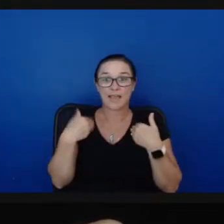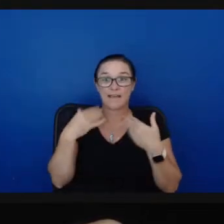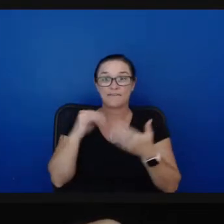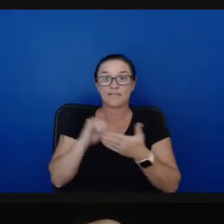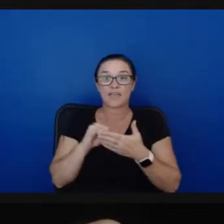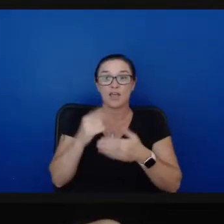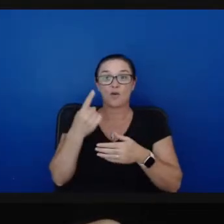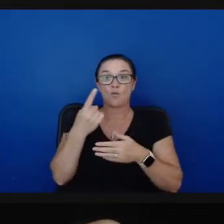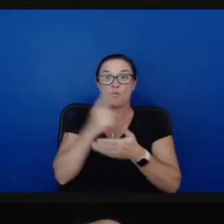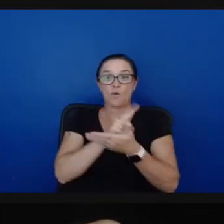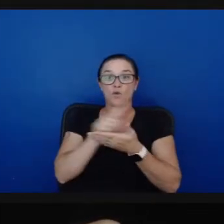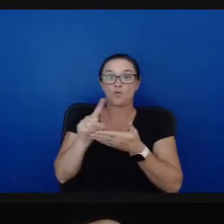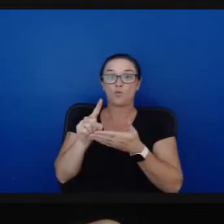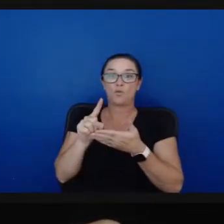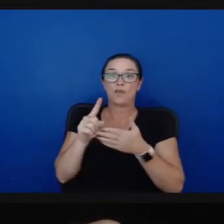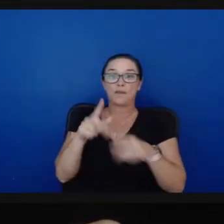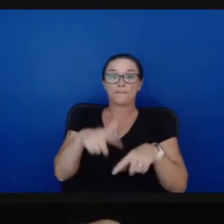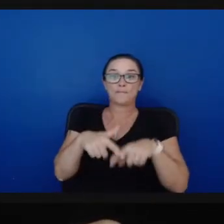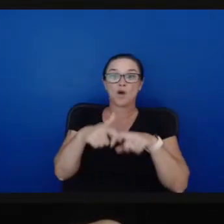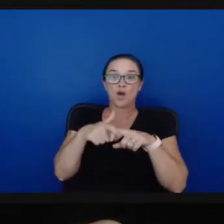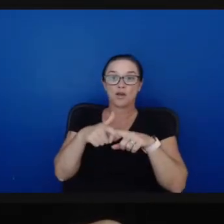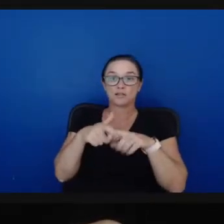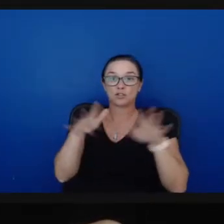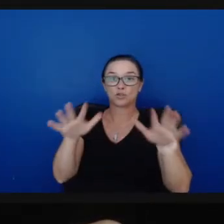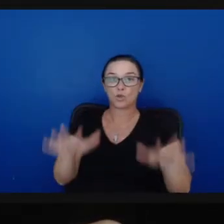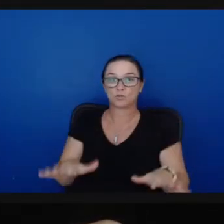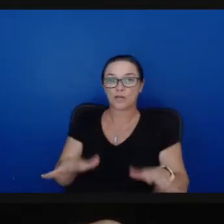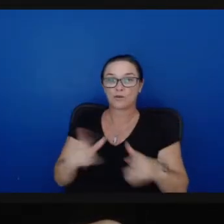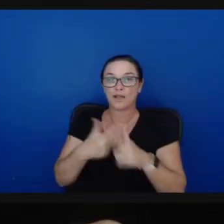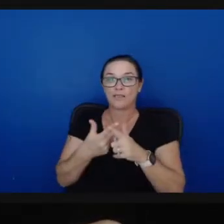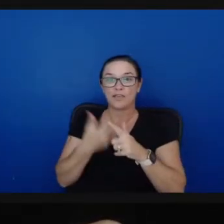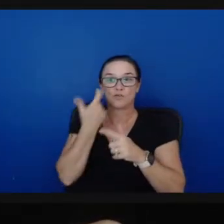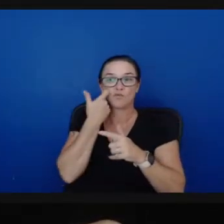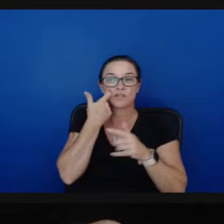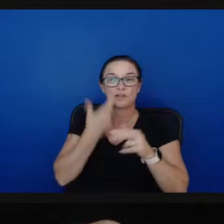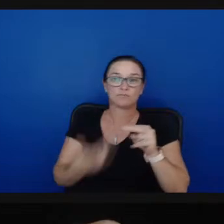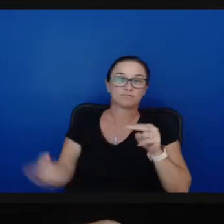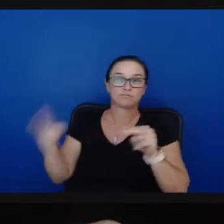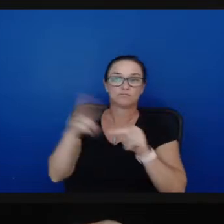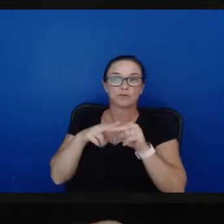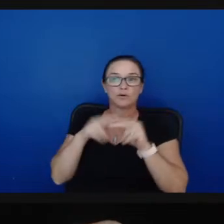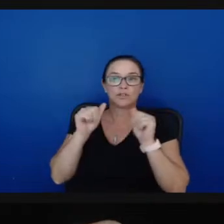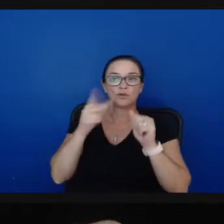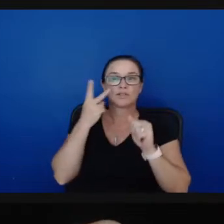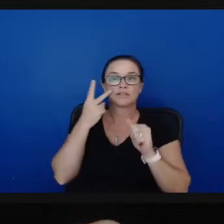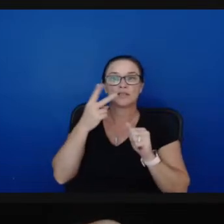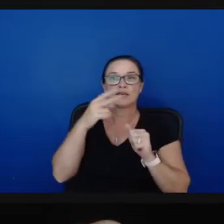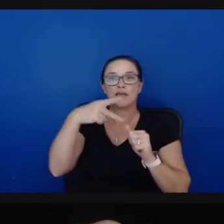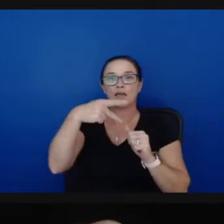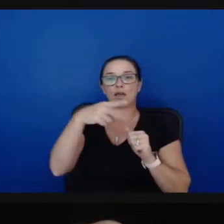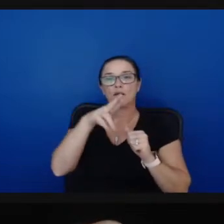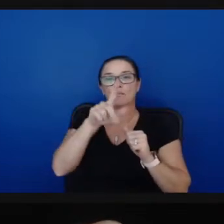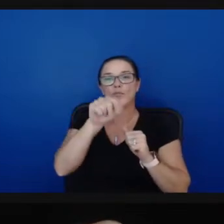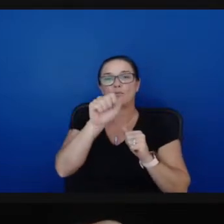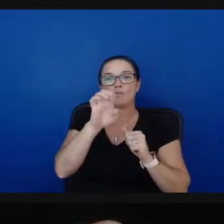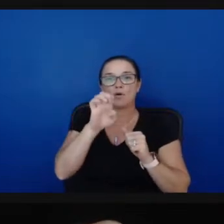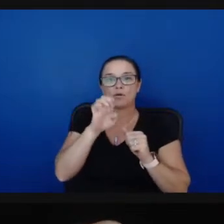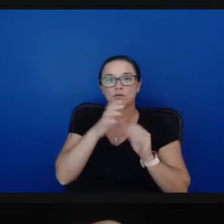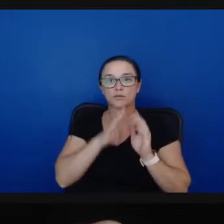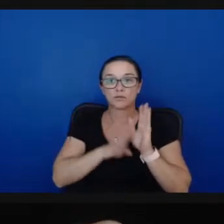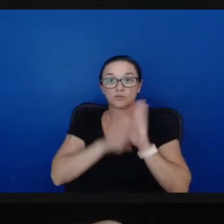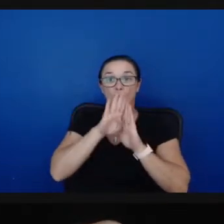week pause, slowdown, and a more recent ramp up where you can see the pulses. Strong pulse, weaker, strong,